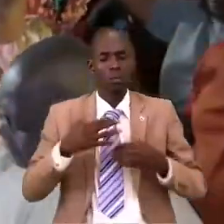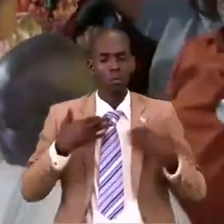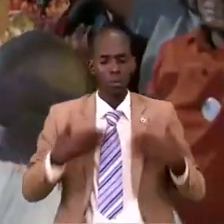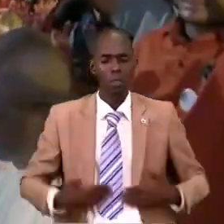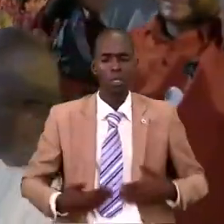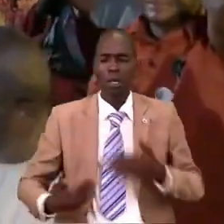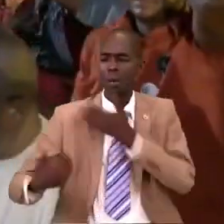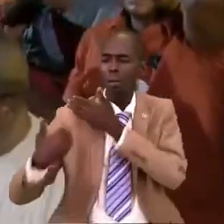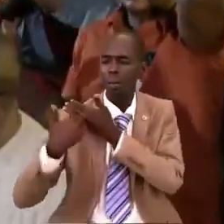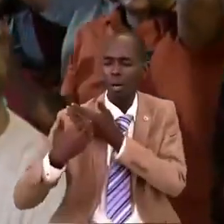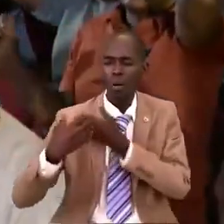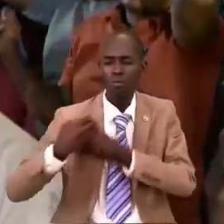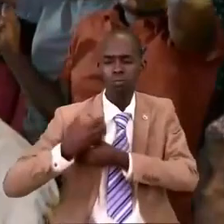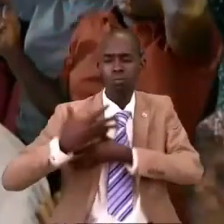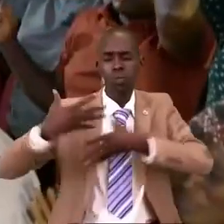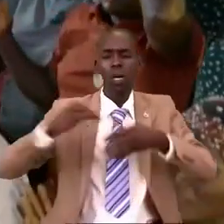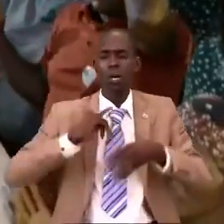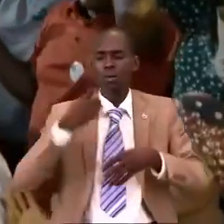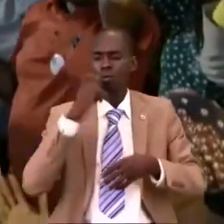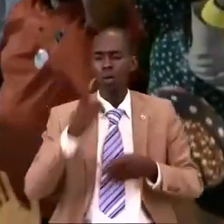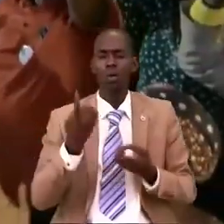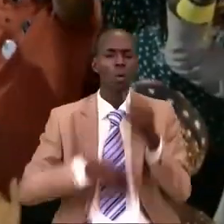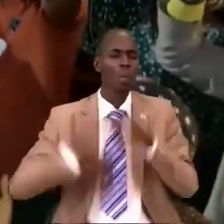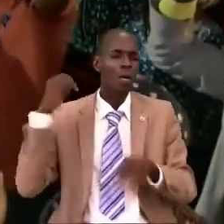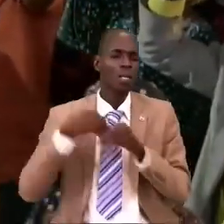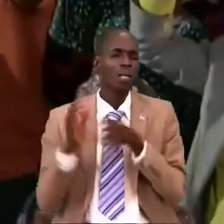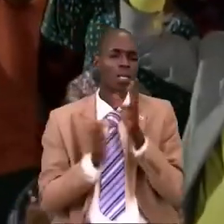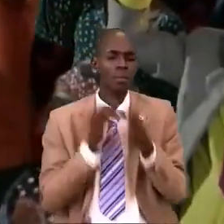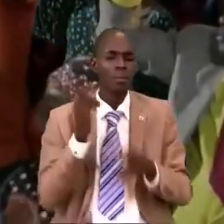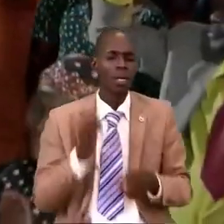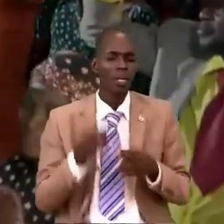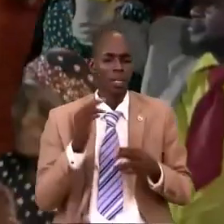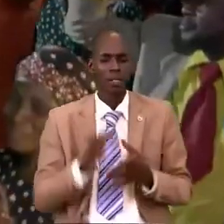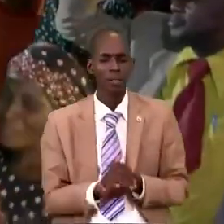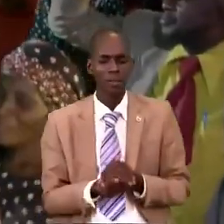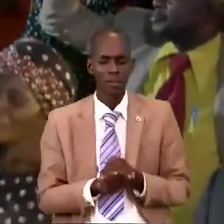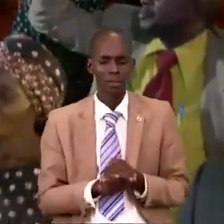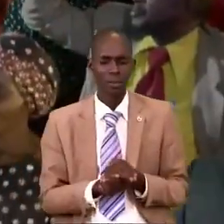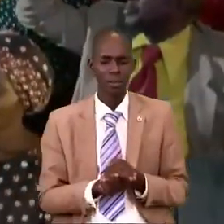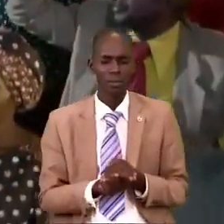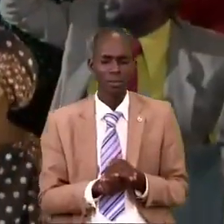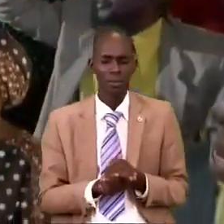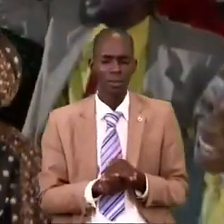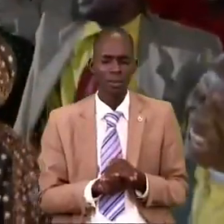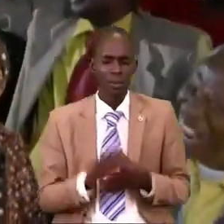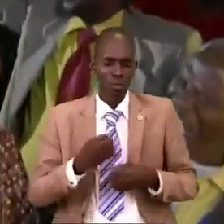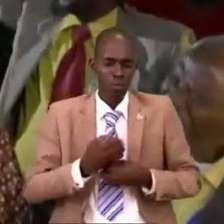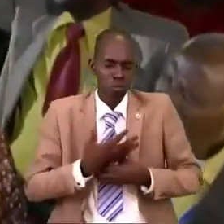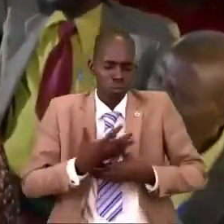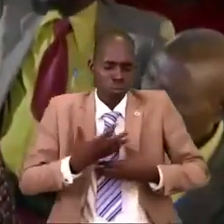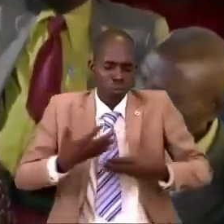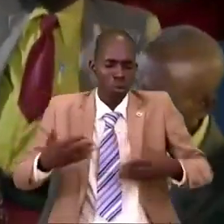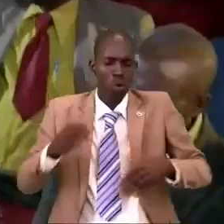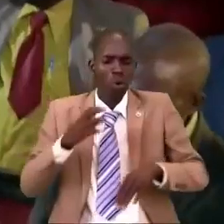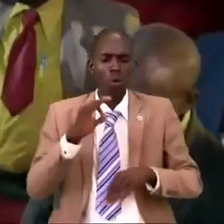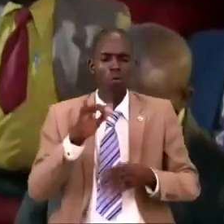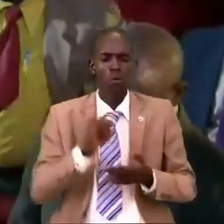that boil and in the armpit, I command now, be healed in Jesus' name.